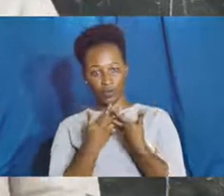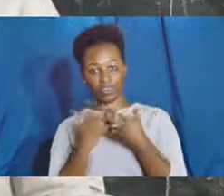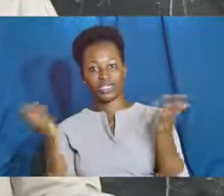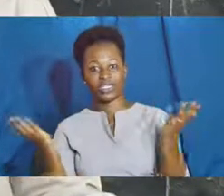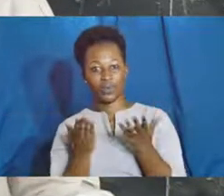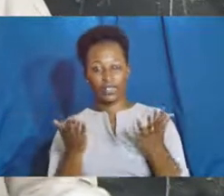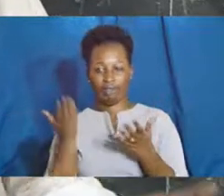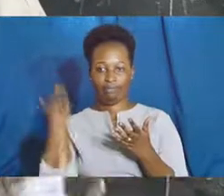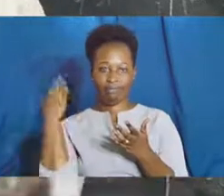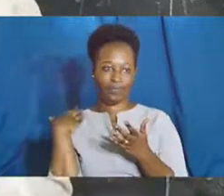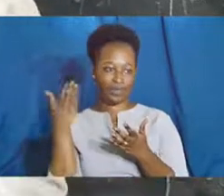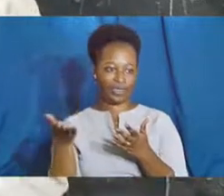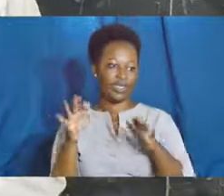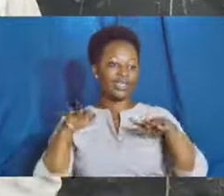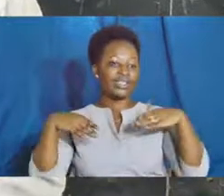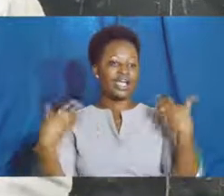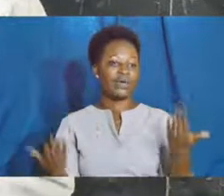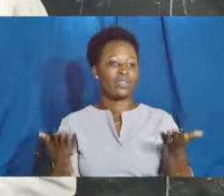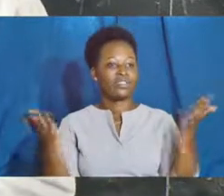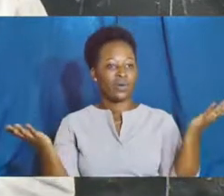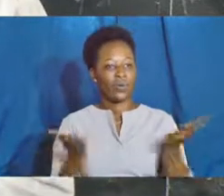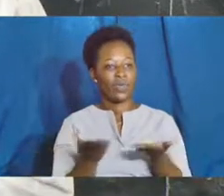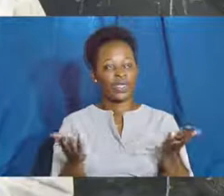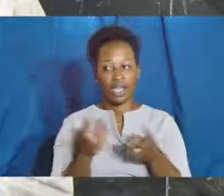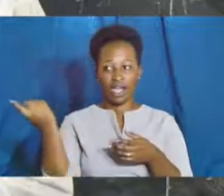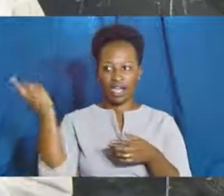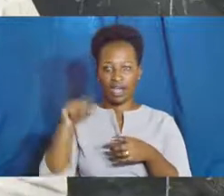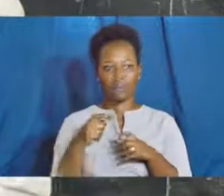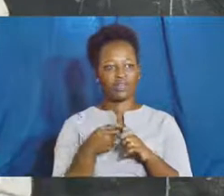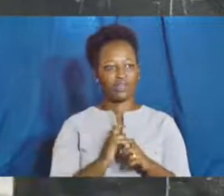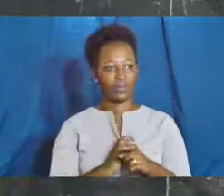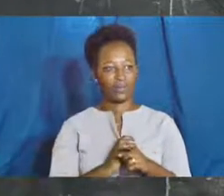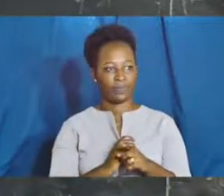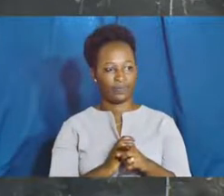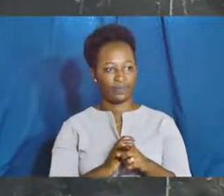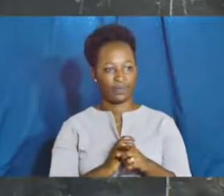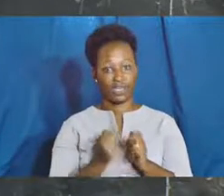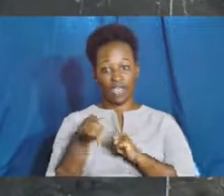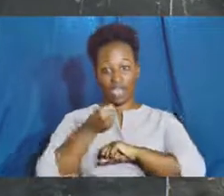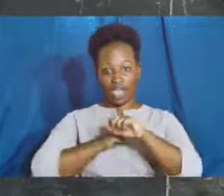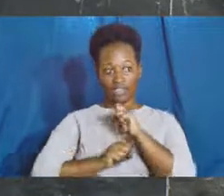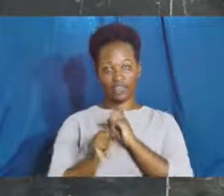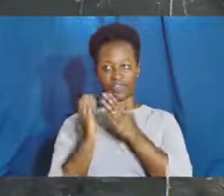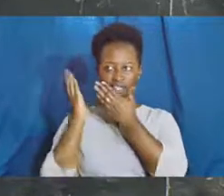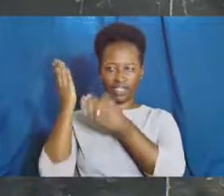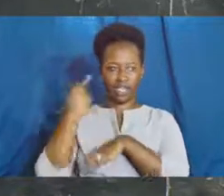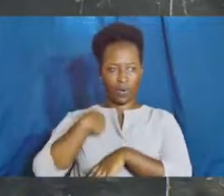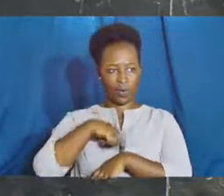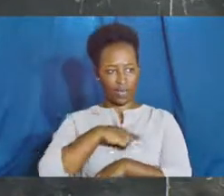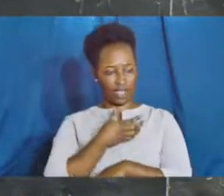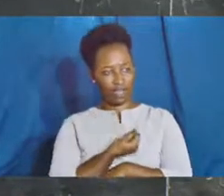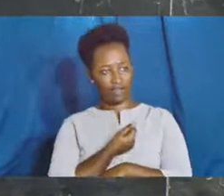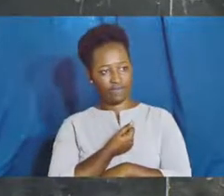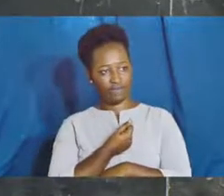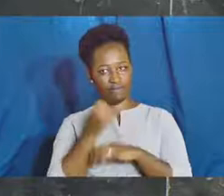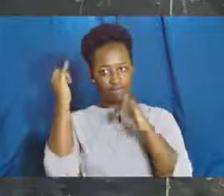is passing or where it is coming from. The activity here, we have a circuit diagram.